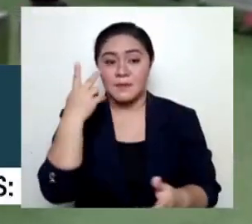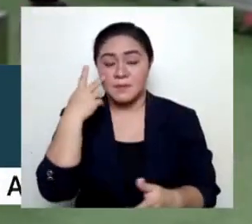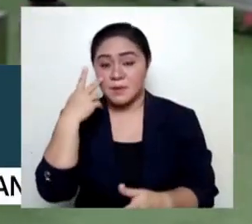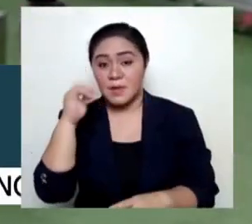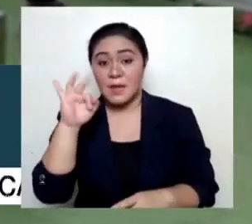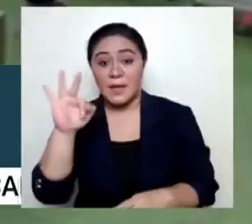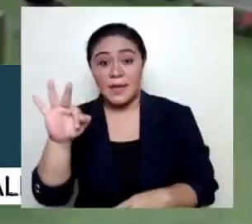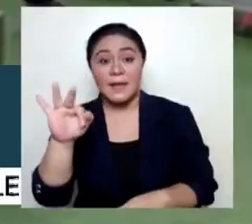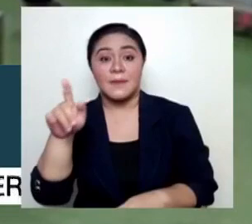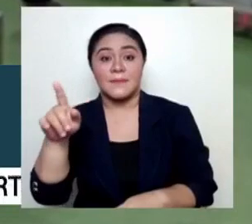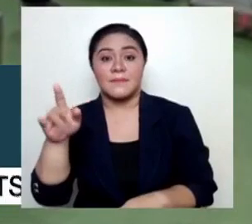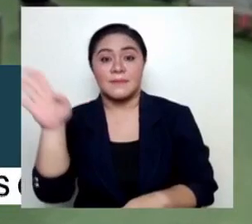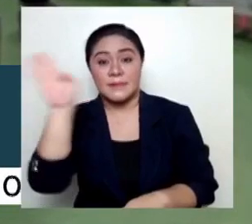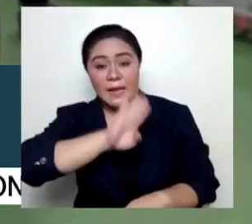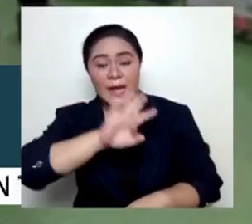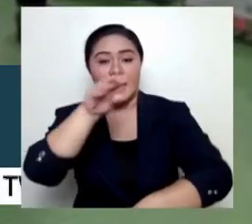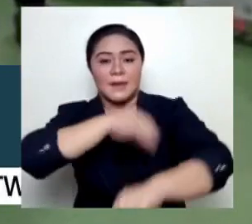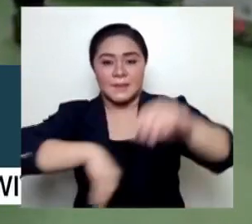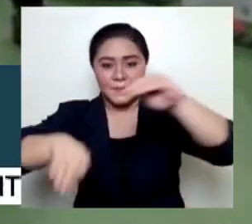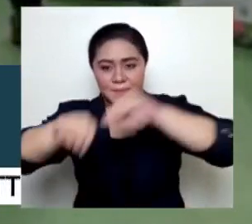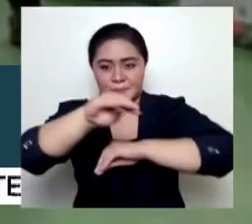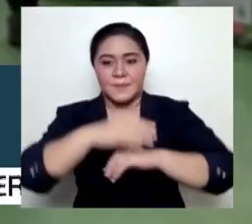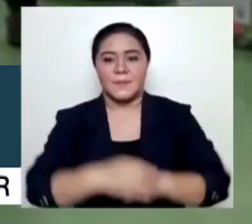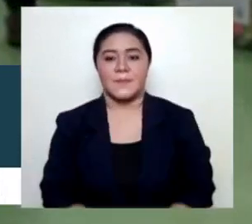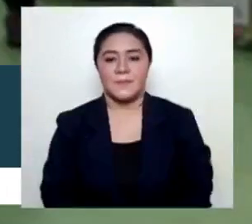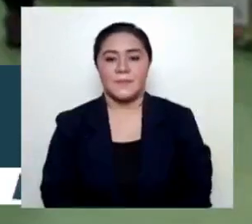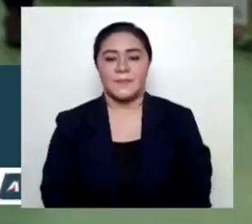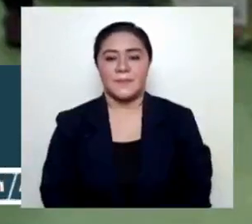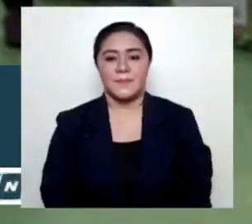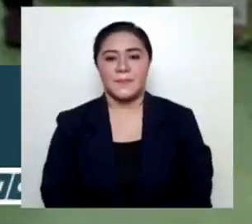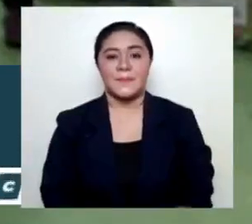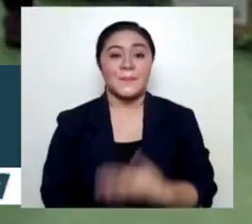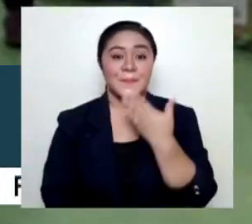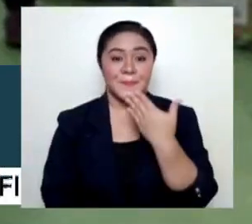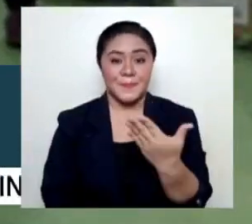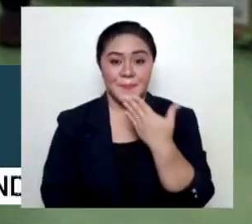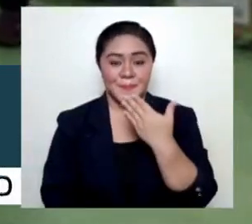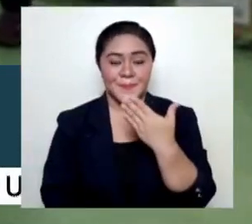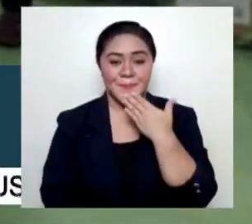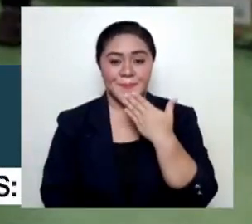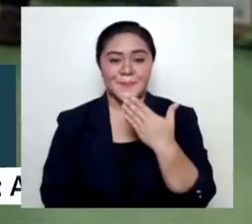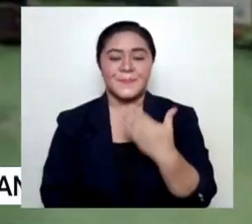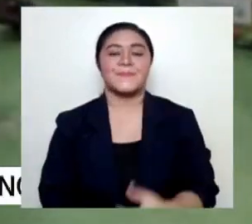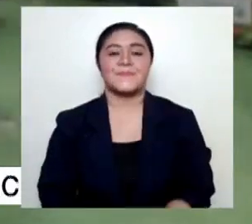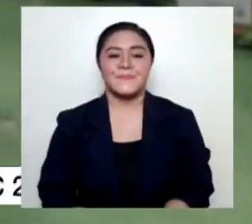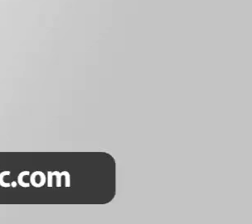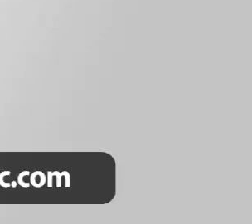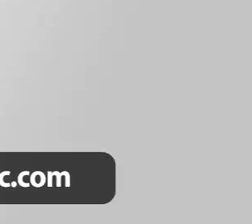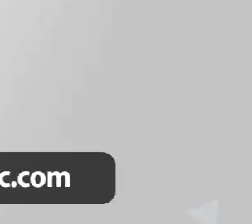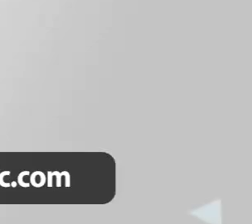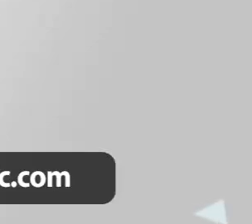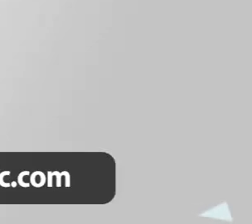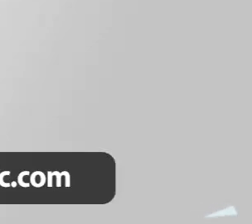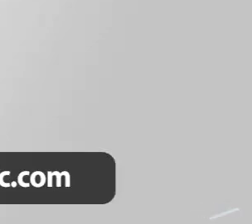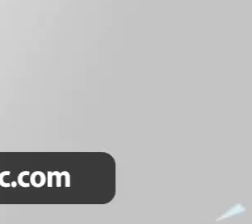replaced. Rain, back to you. Thank you so much for that report, Vivian Guglia from Marikina.